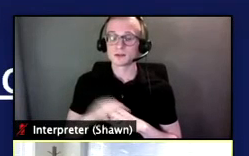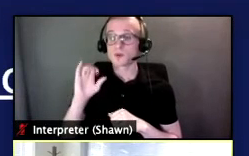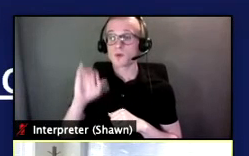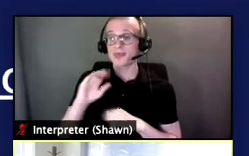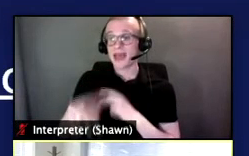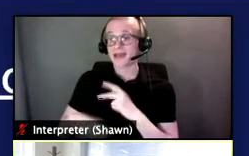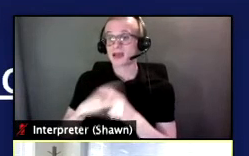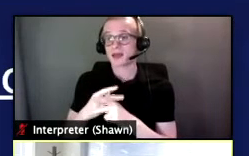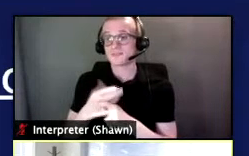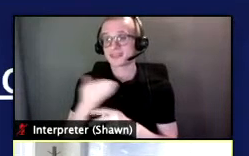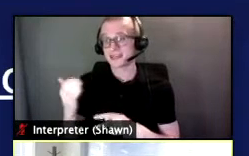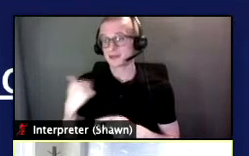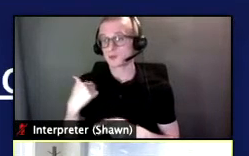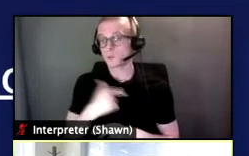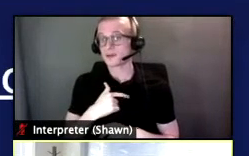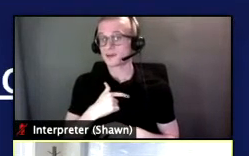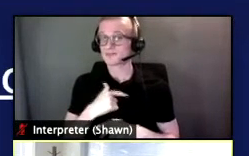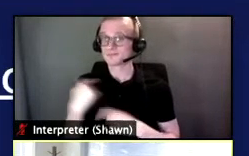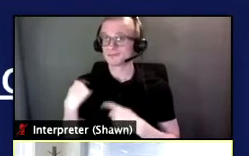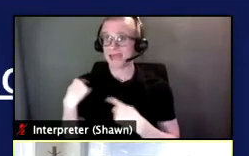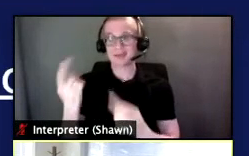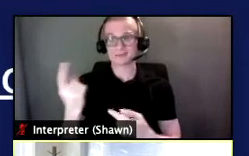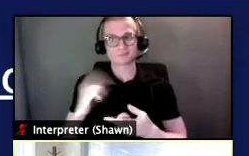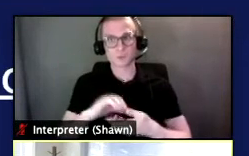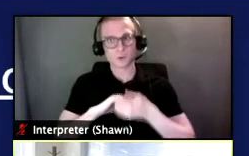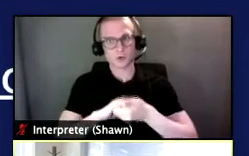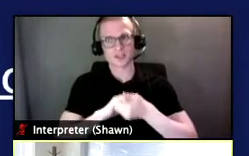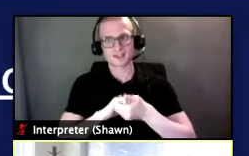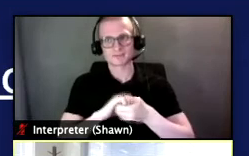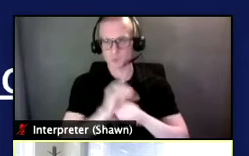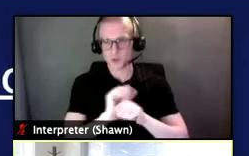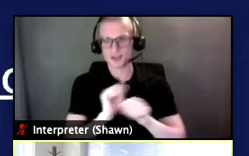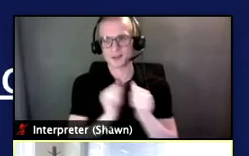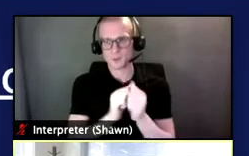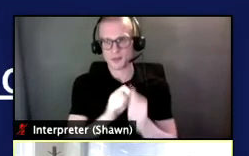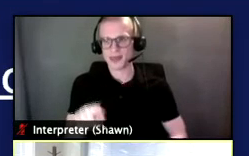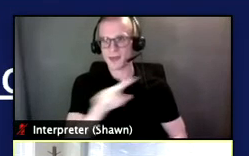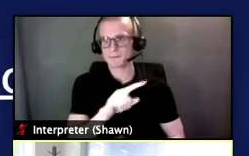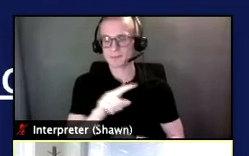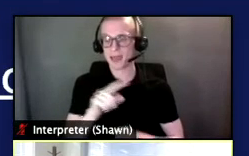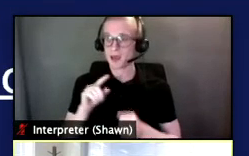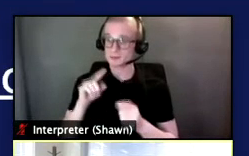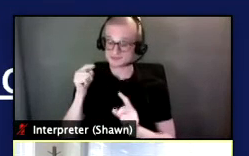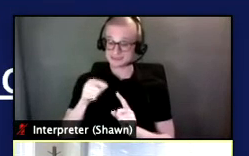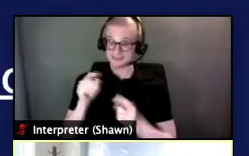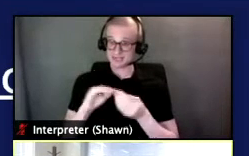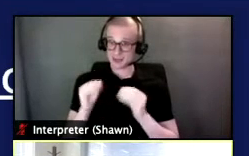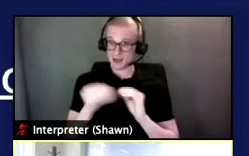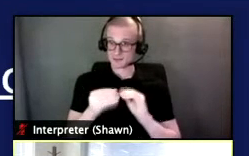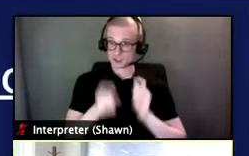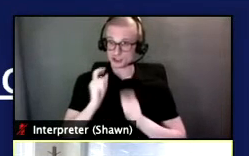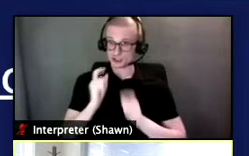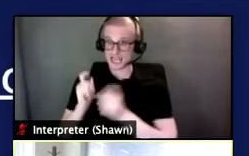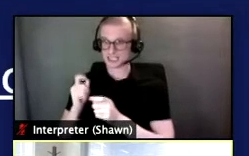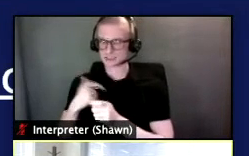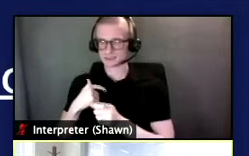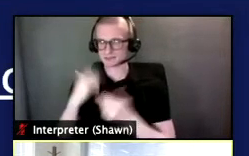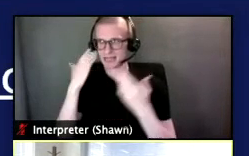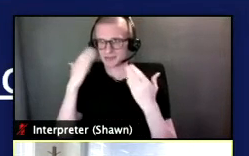have been working with them. I don't know the changing numbers because I haven't looked at them